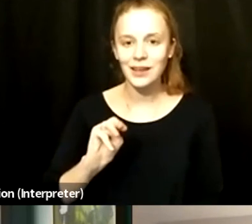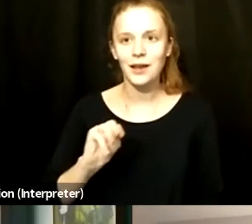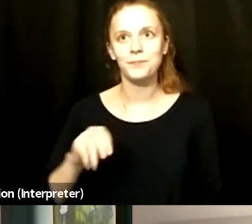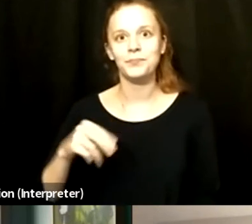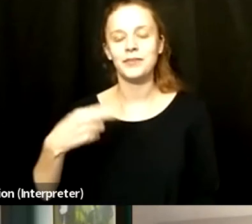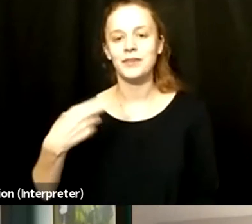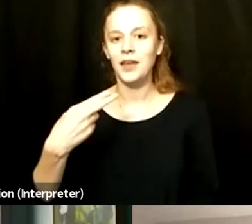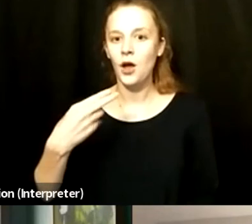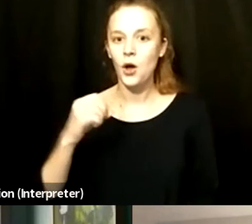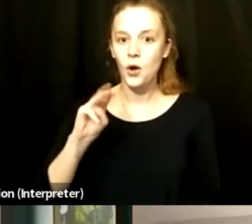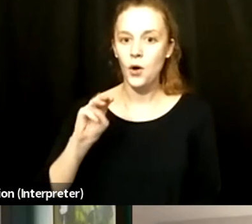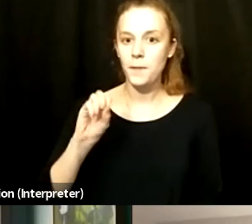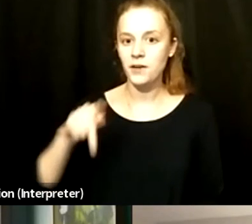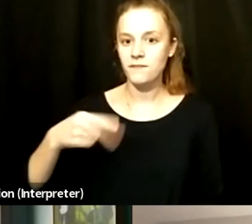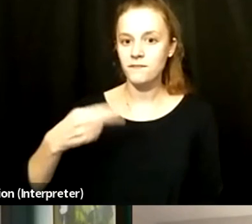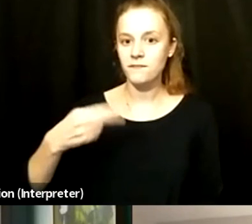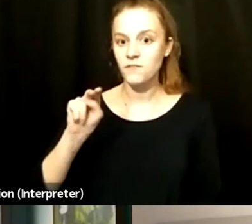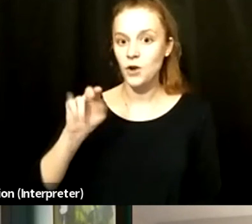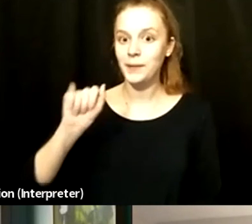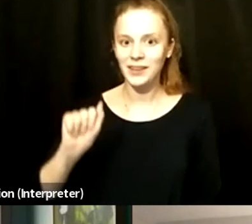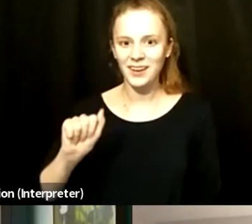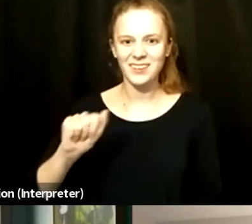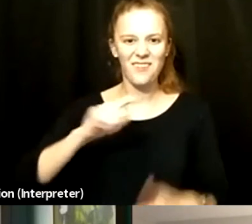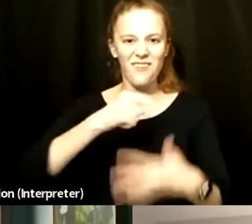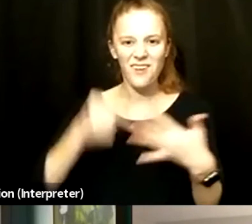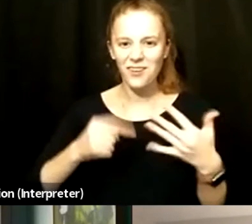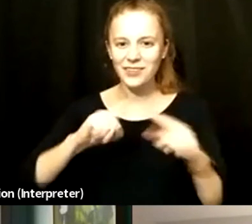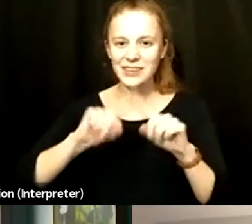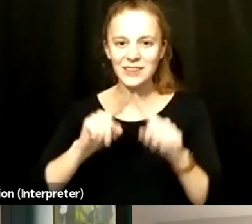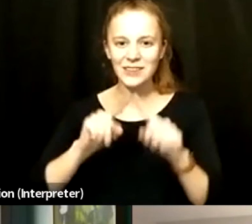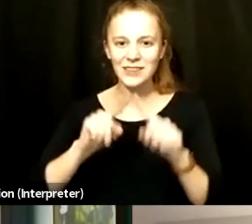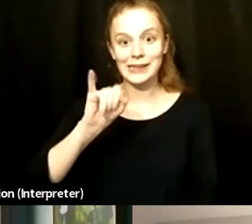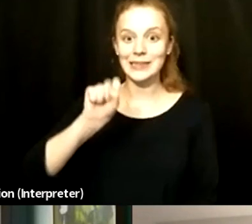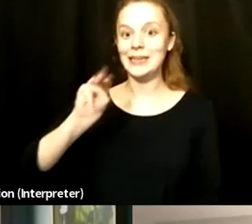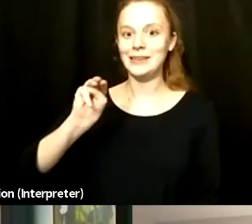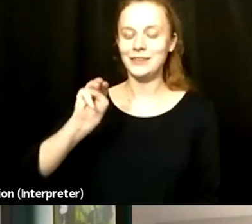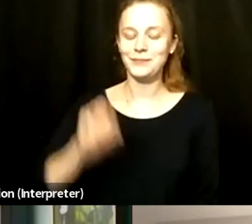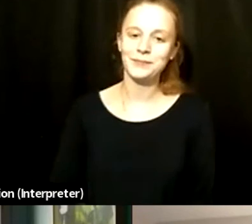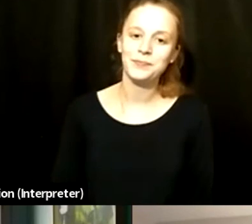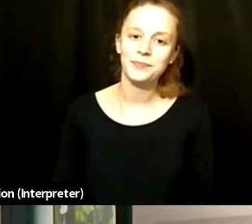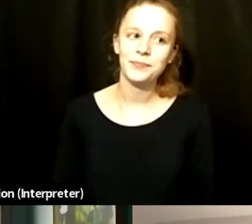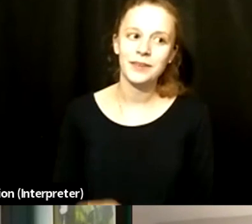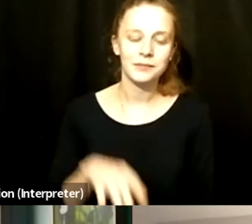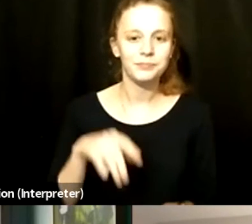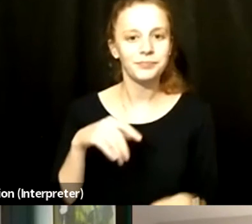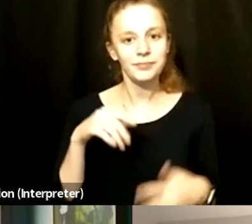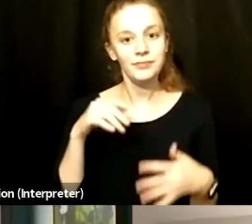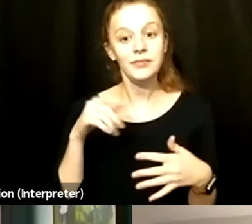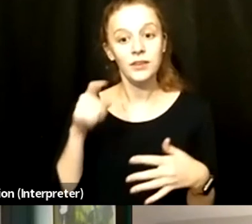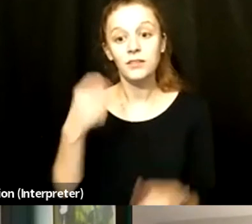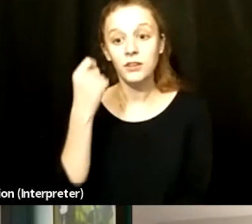all of the different isms, right? And so, in order to understand that, you have